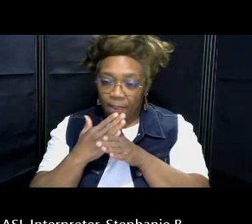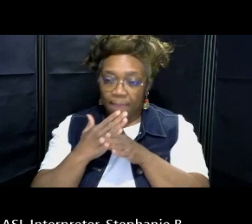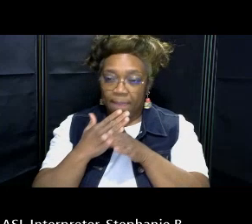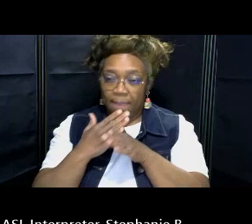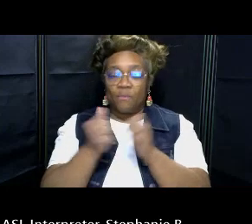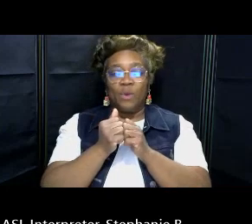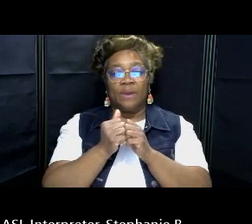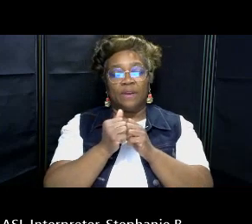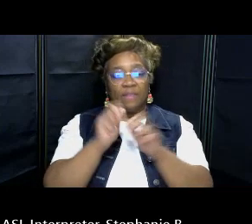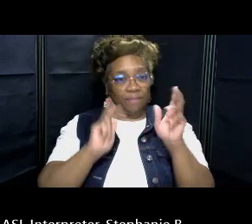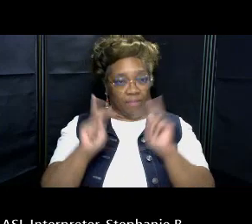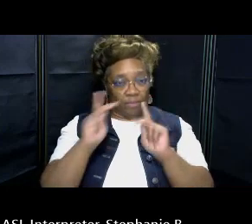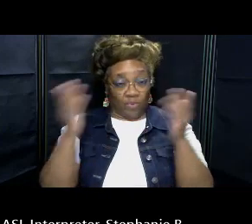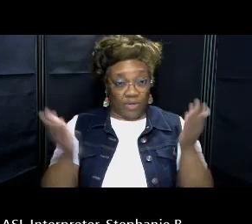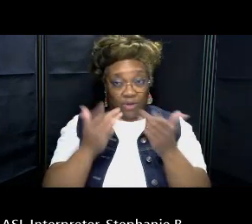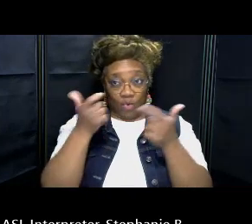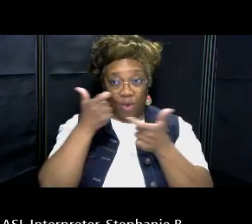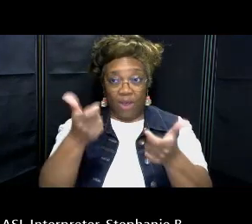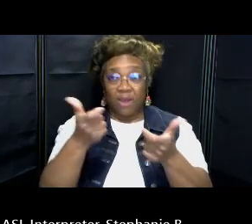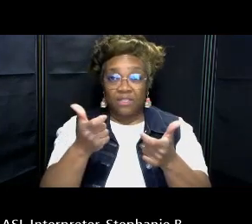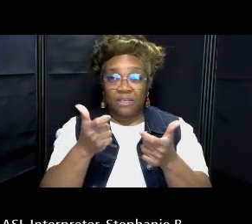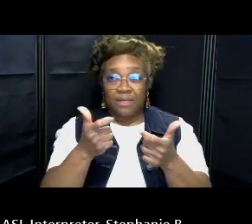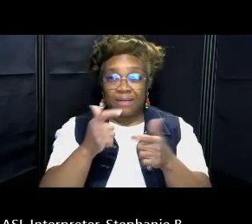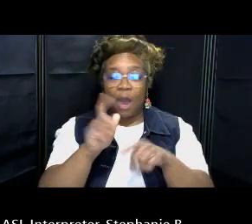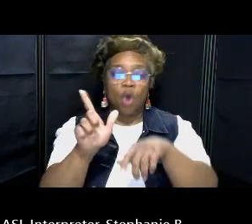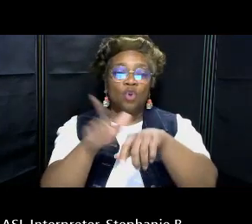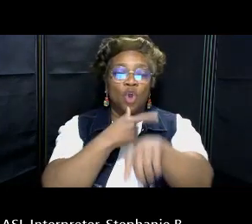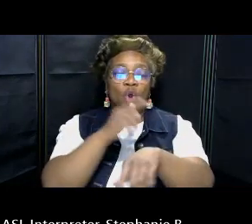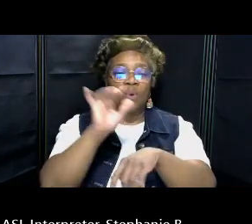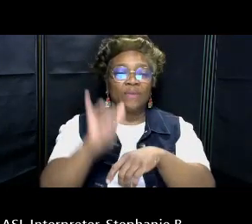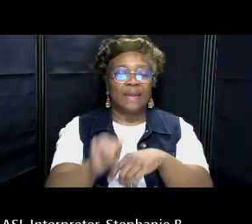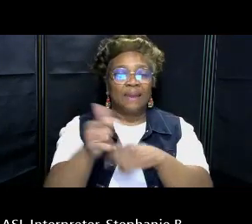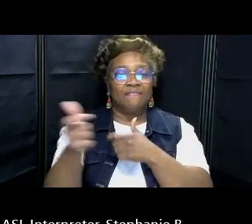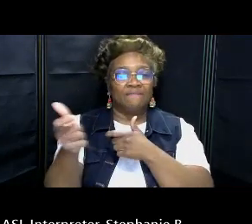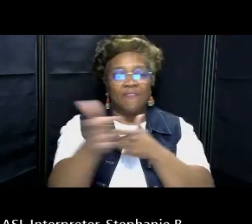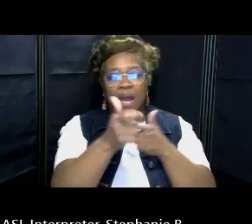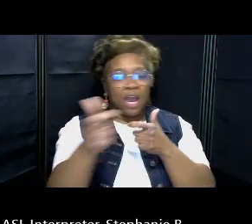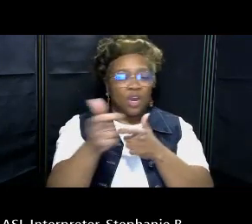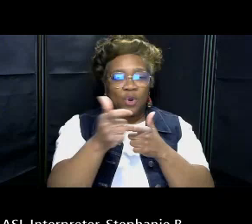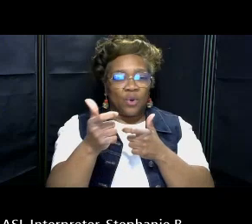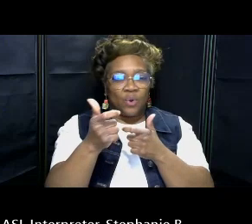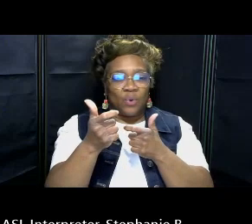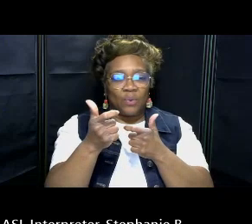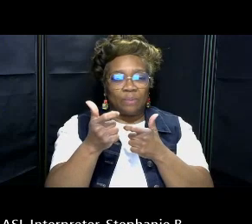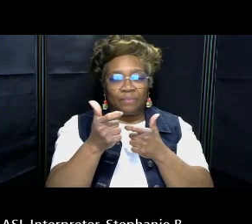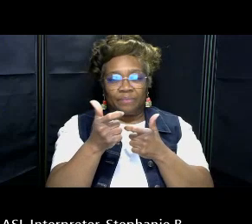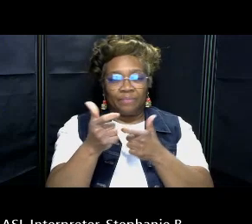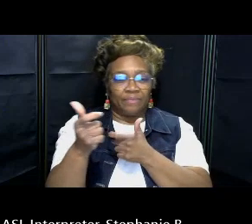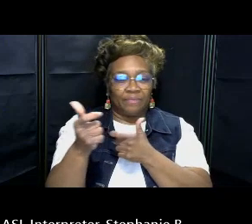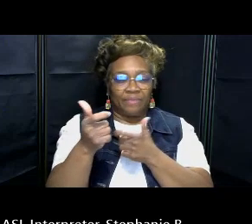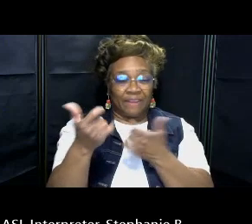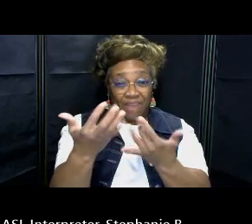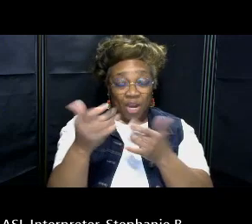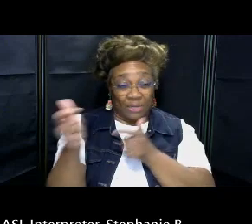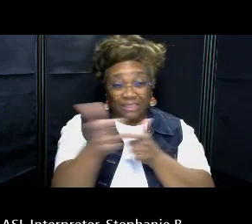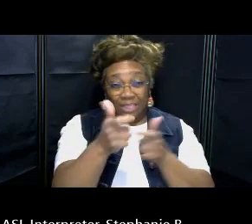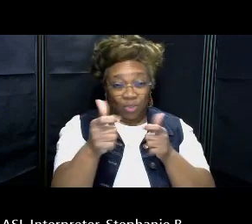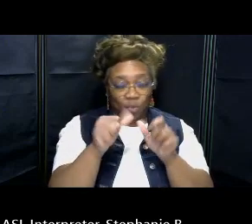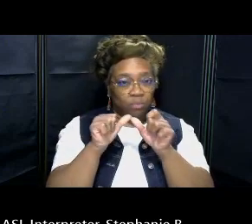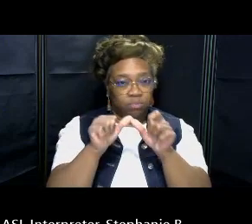our guest today is on how long that extinguisher lasts. Can you reiterate that, please? Yeah. if it's